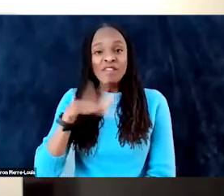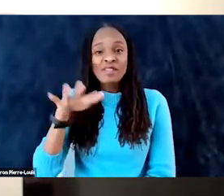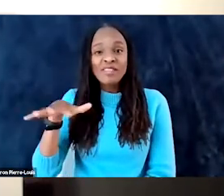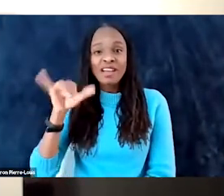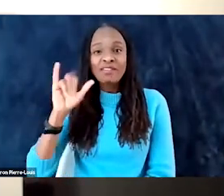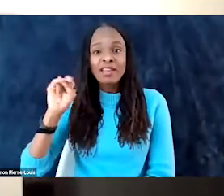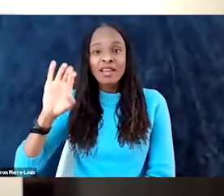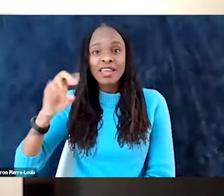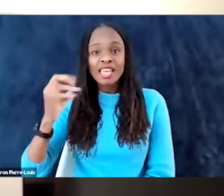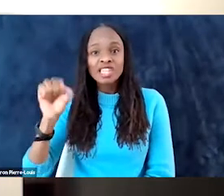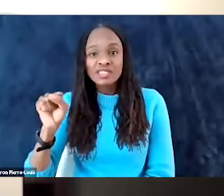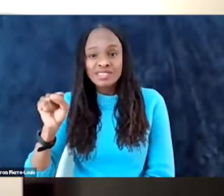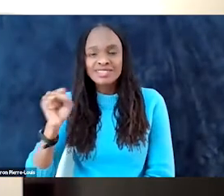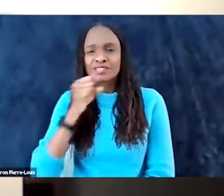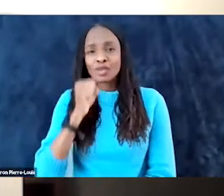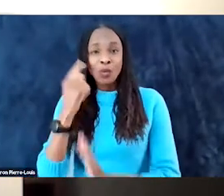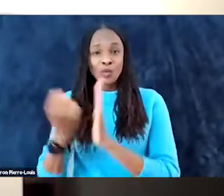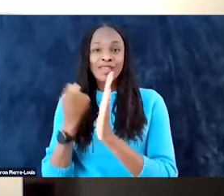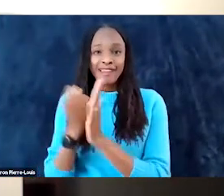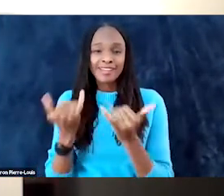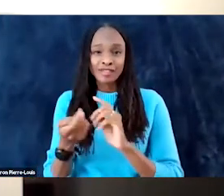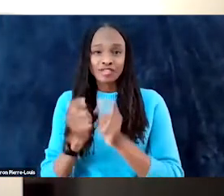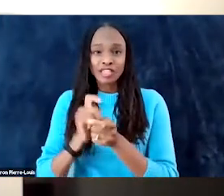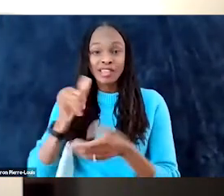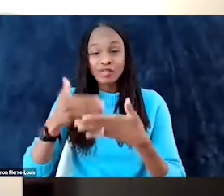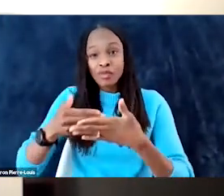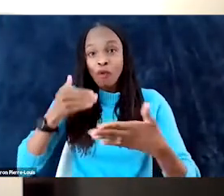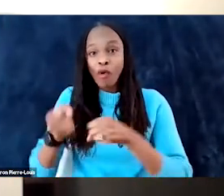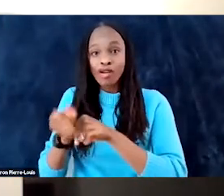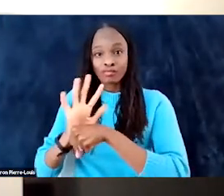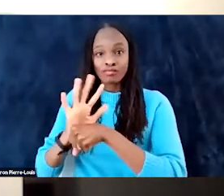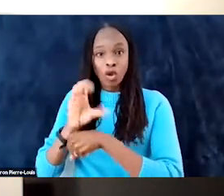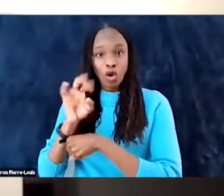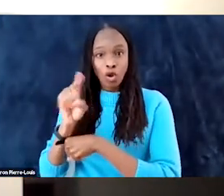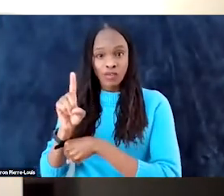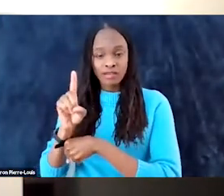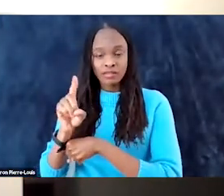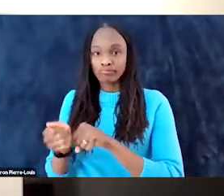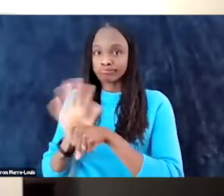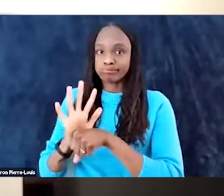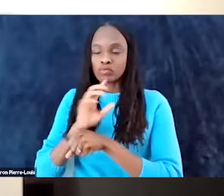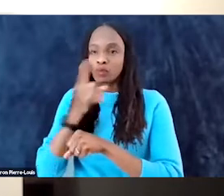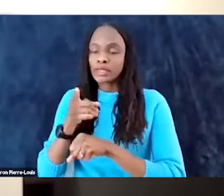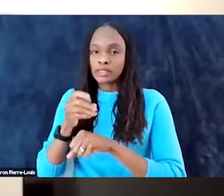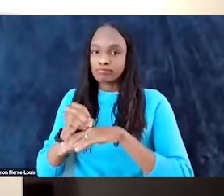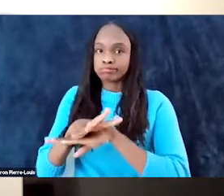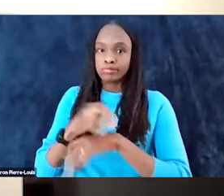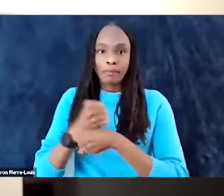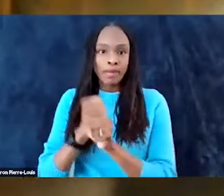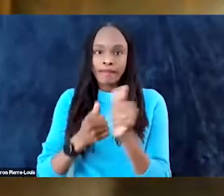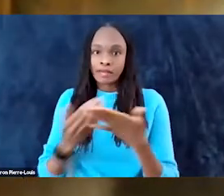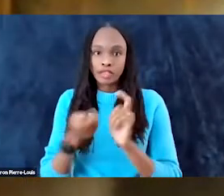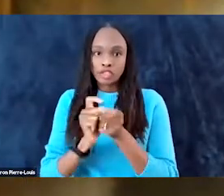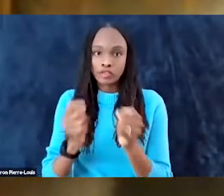So the old era has sort of changed. And that was before COVID, and COVID accelerated everything.